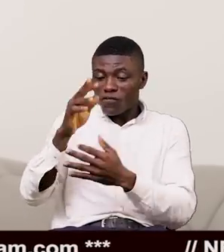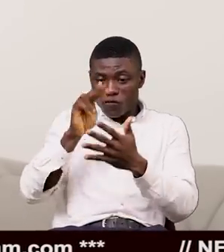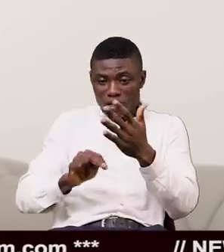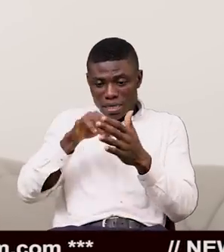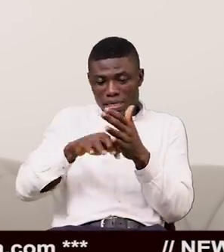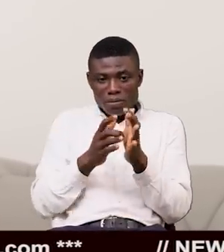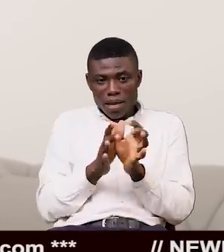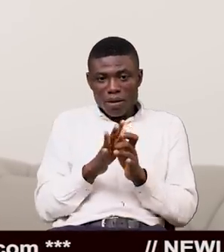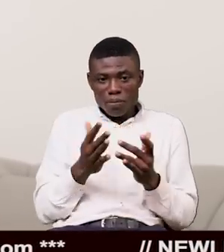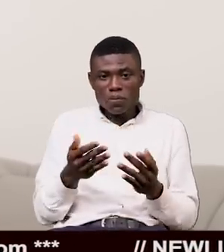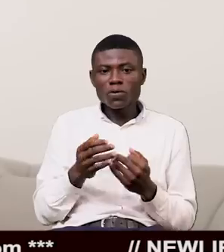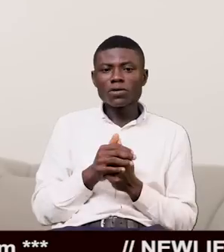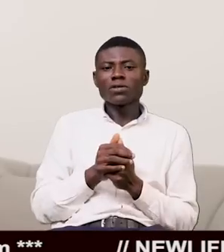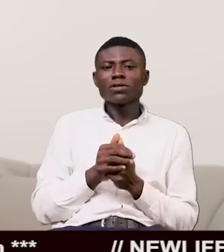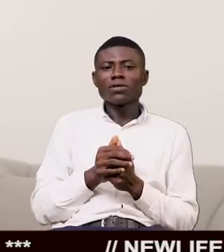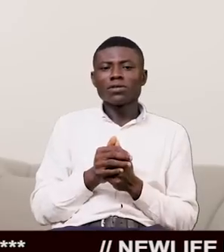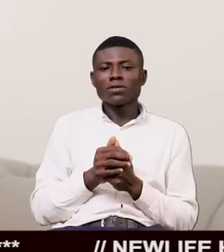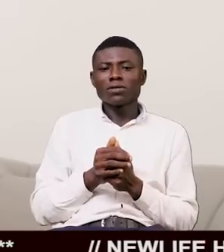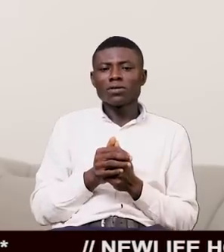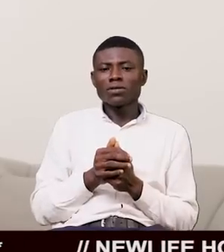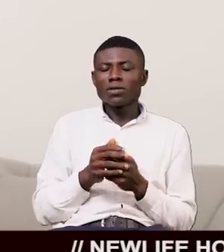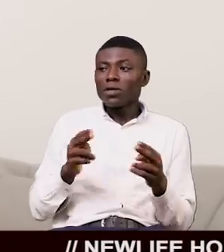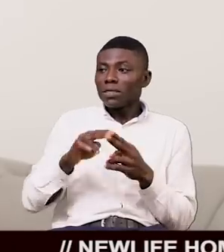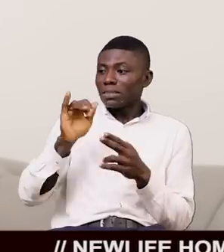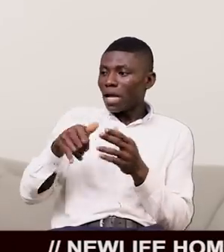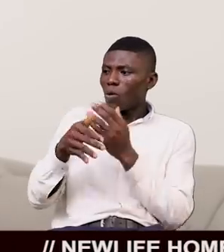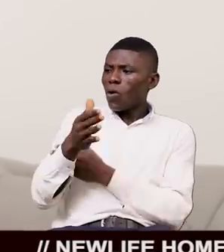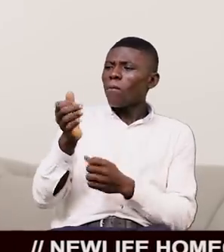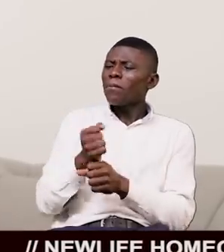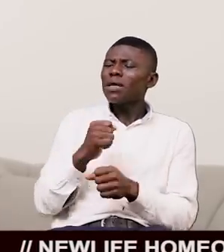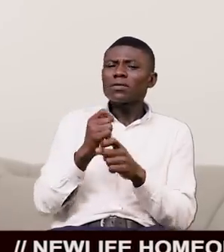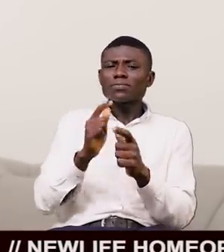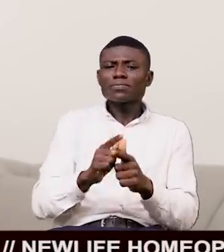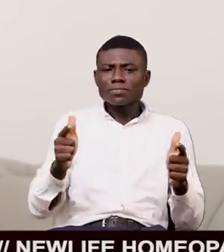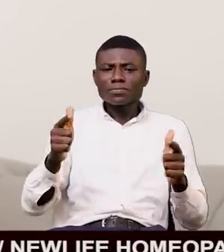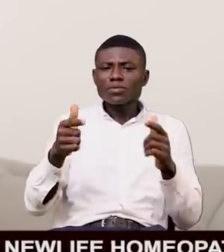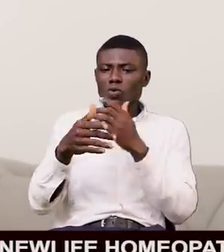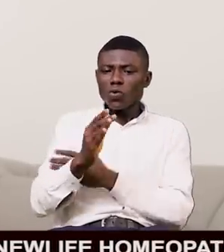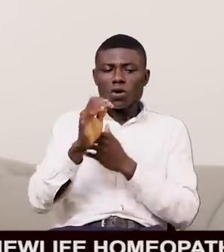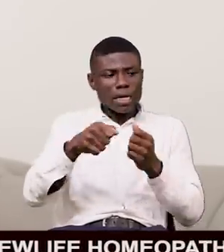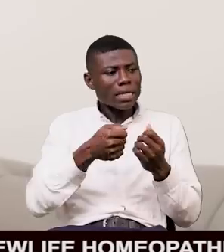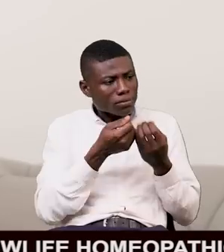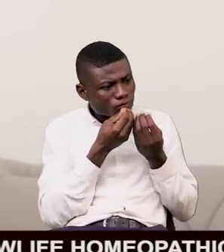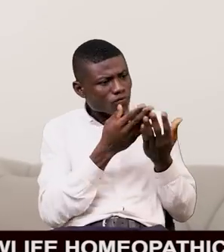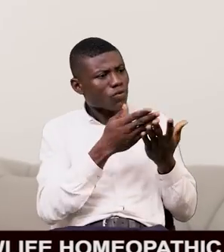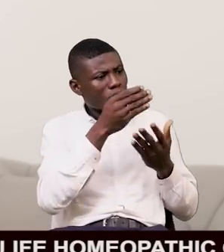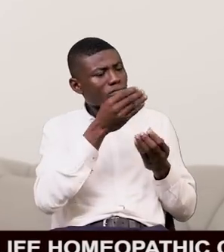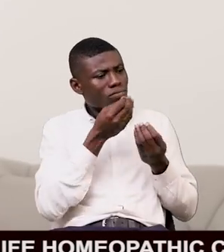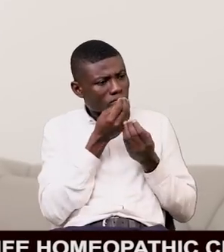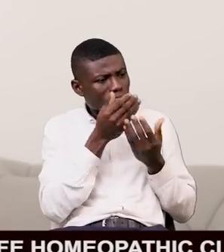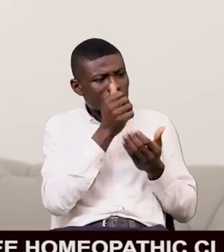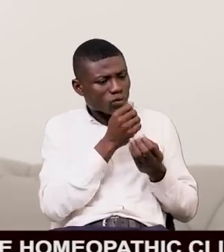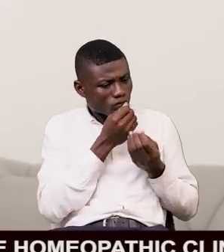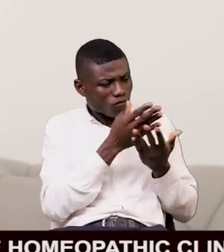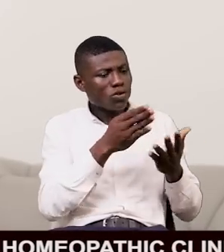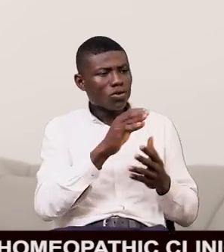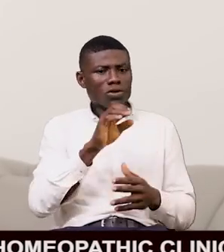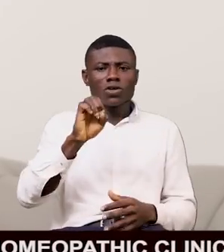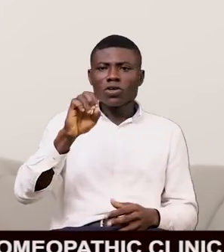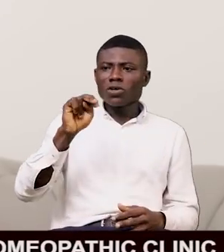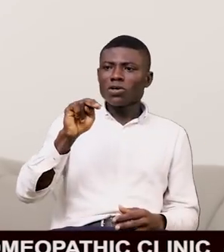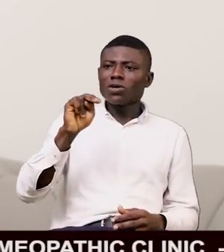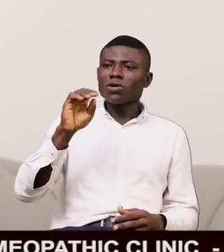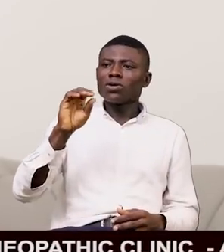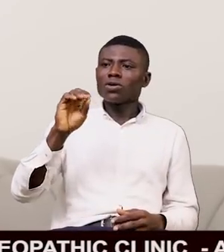a Enoch ni obi Yankopon yonkofo kese a na ewurade timi dan ne tirim padi e de kire Enoch ona na wan hunu wo